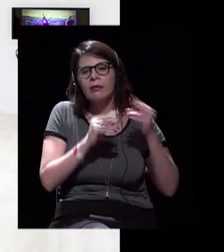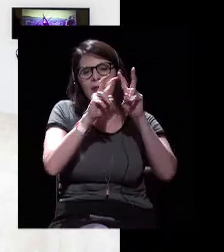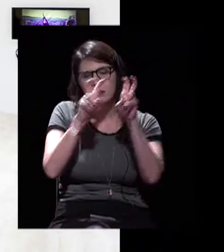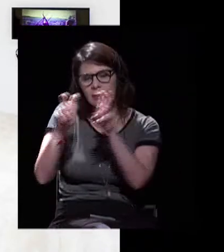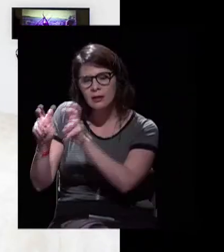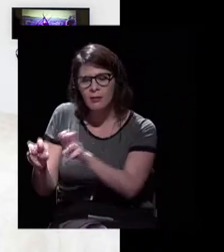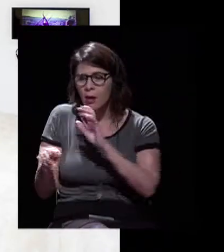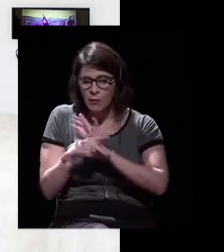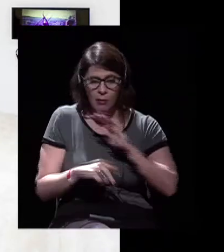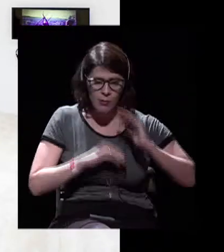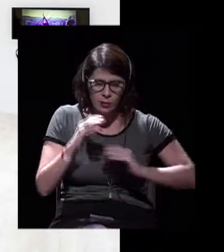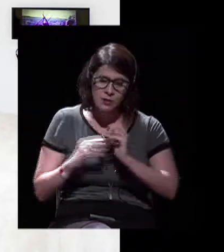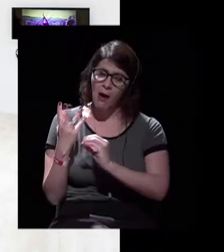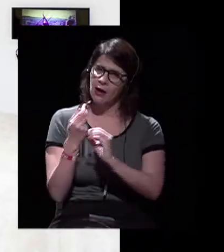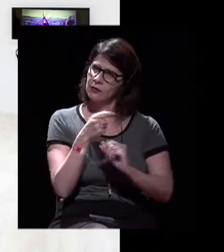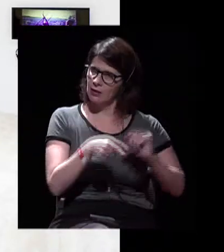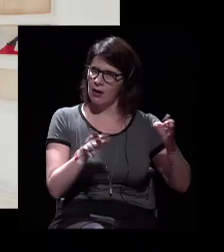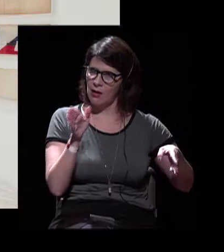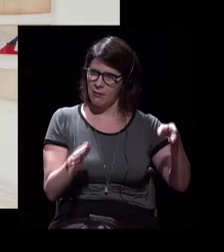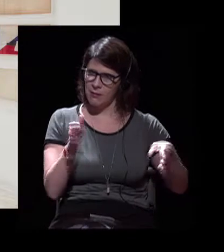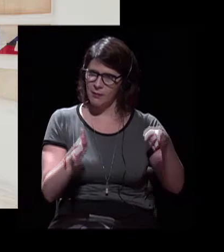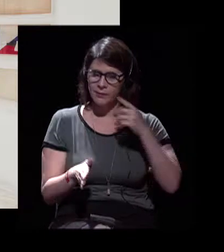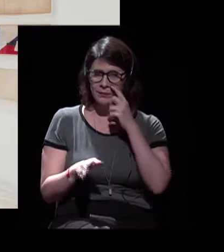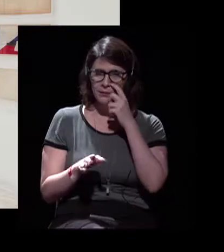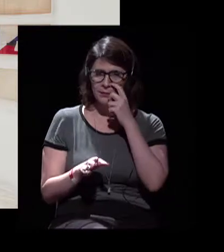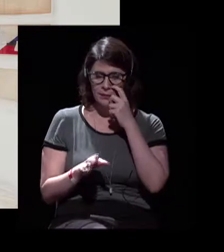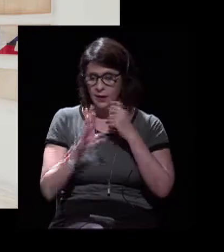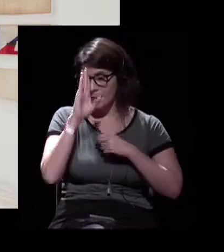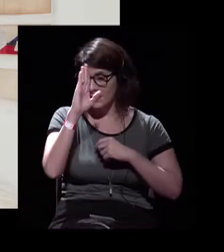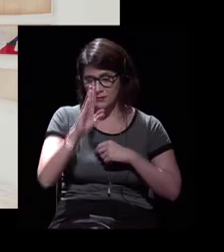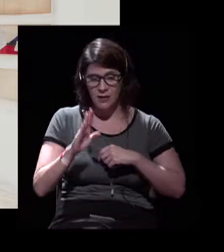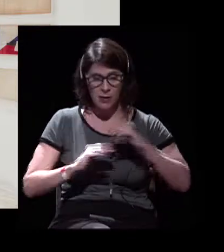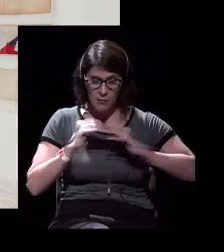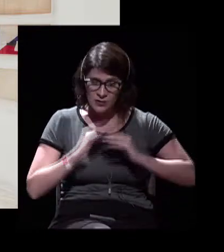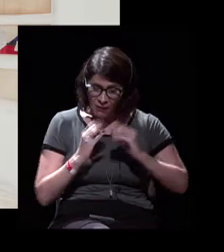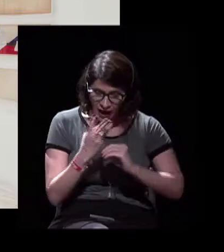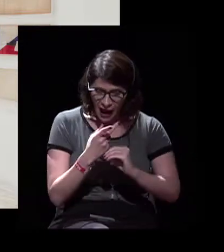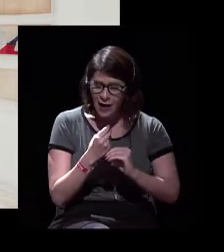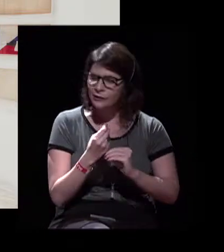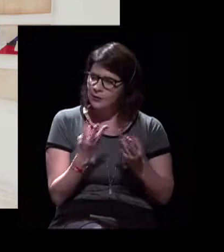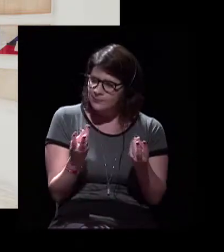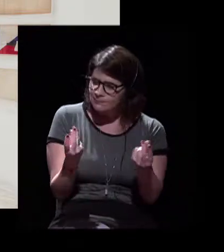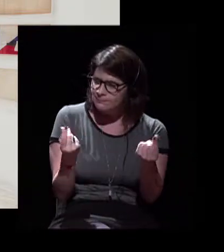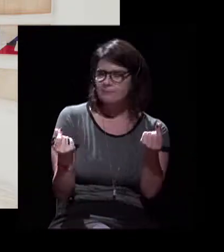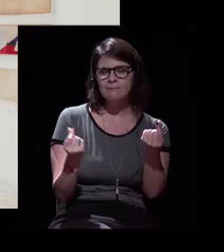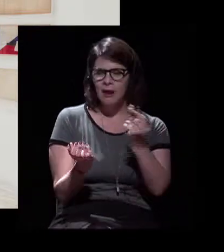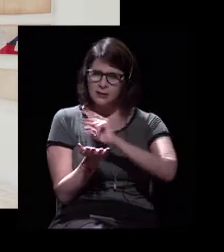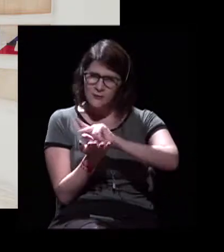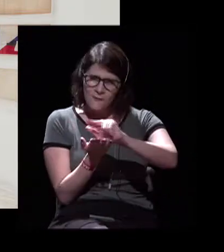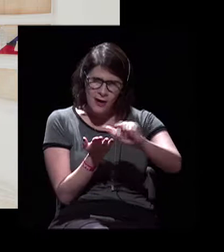this rich and diverse production within the framework of conceptualism,